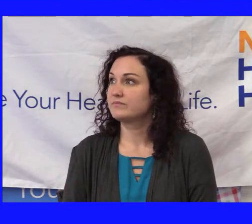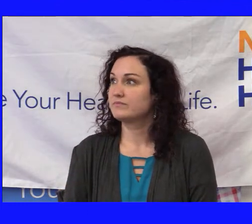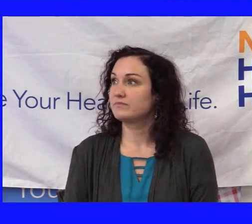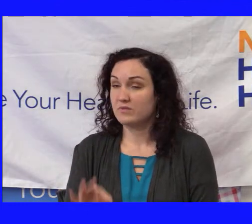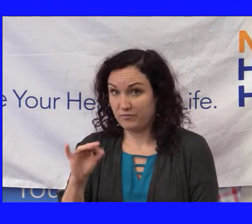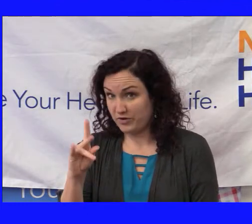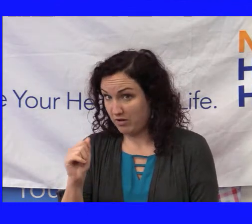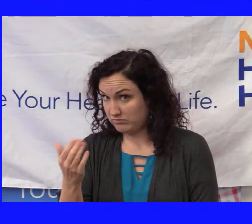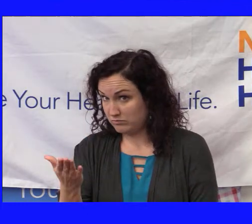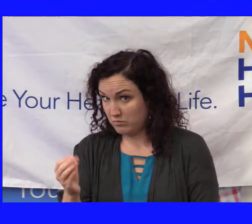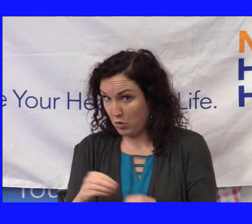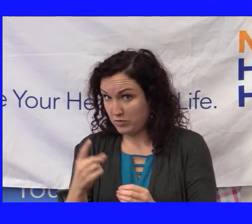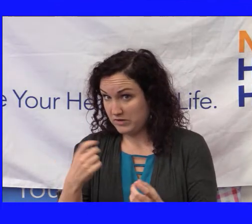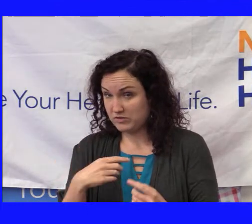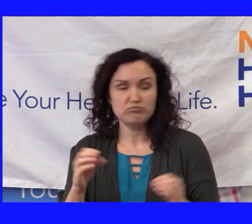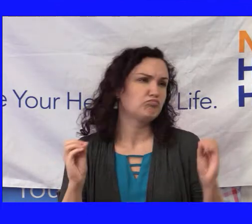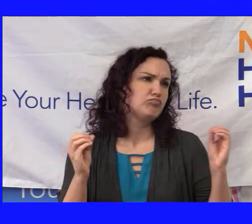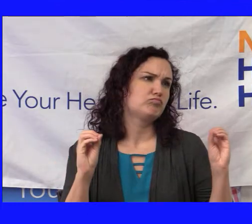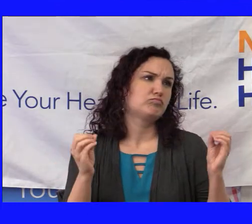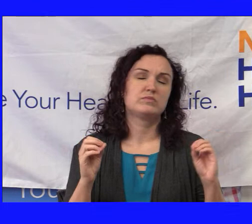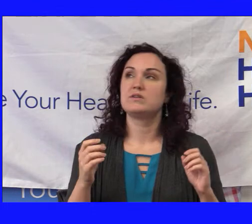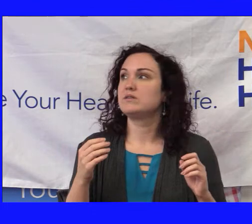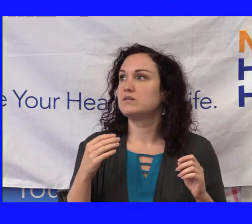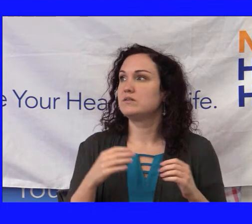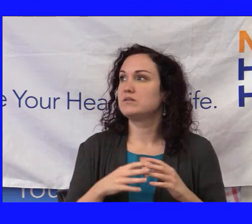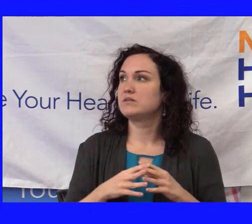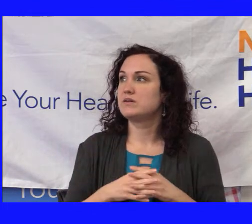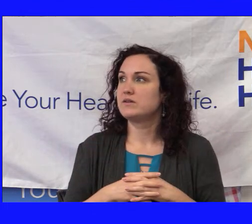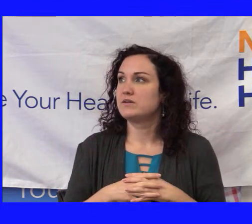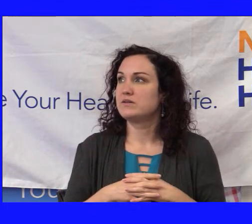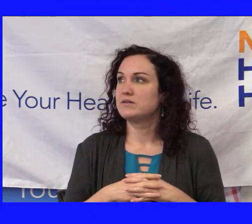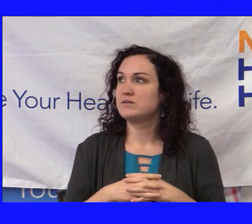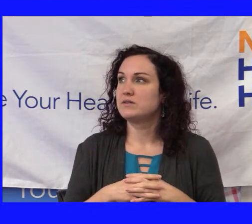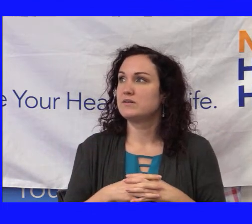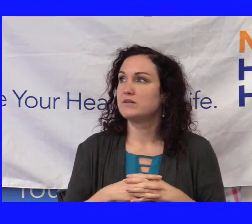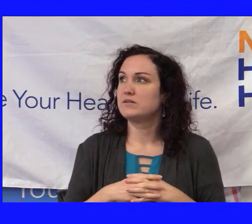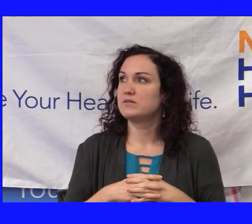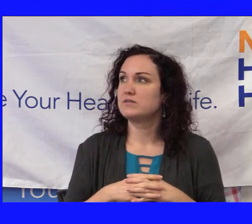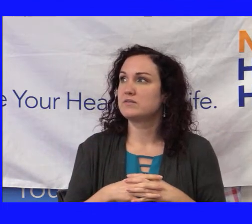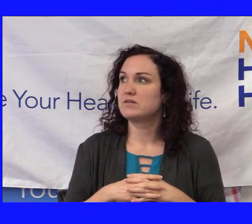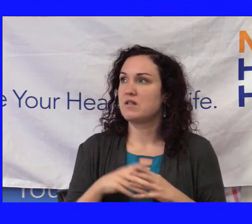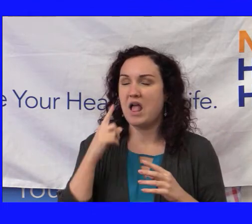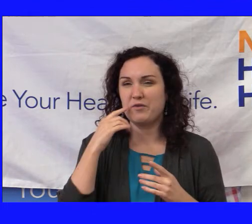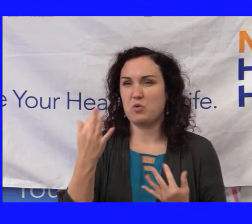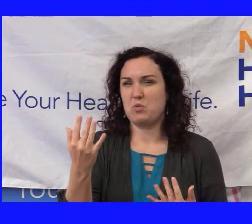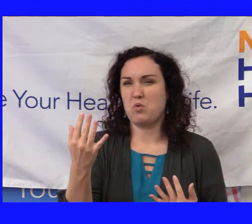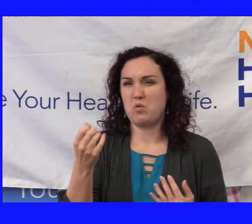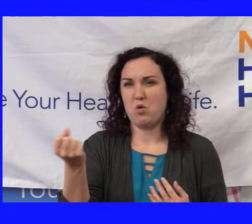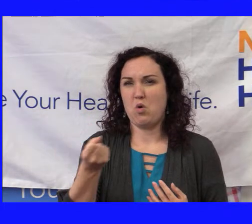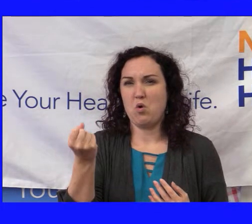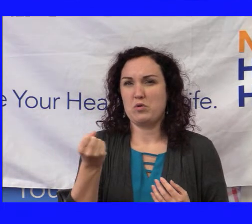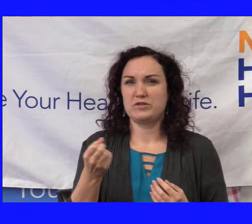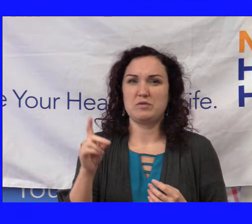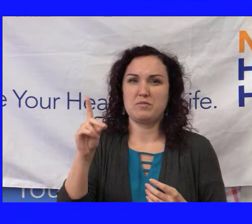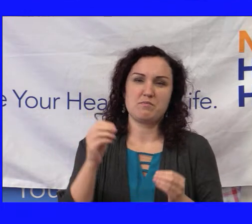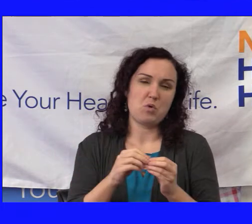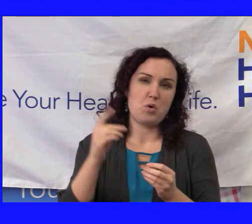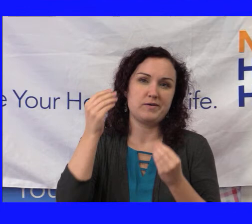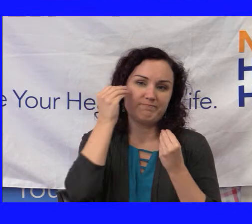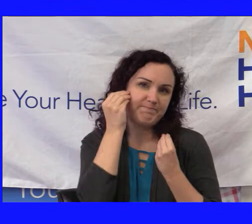other questions? No, it was just sort of talking around that, but I think maybe we'll wait till we have more data and information on